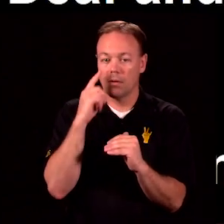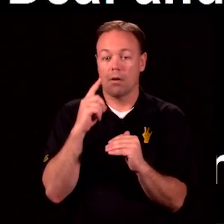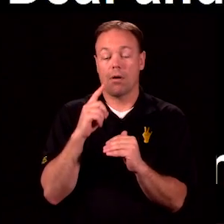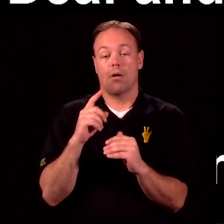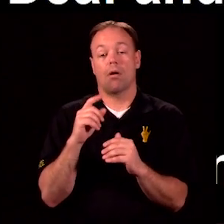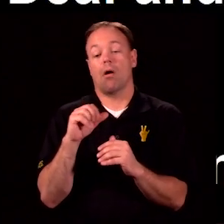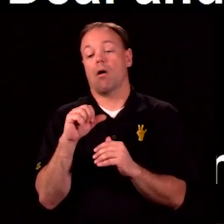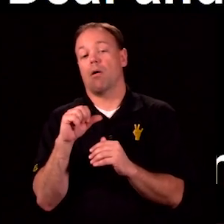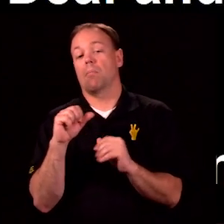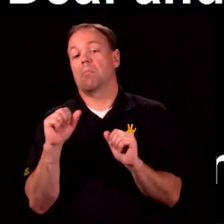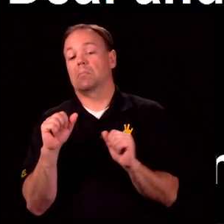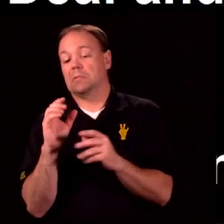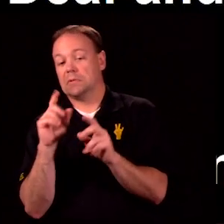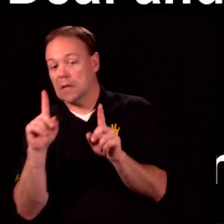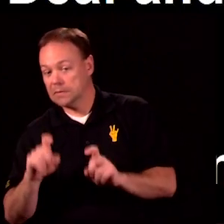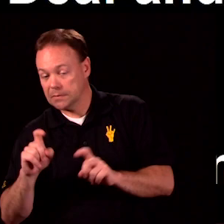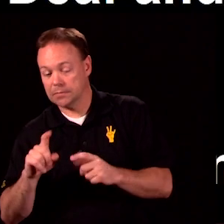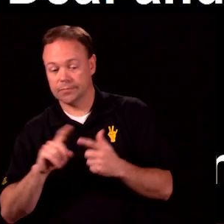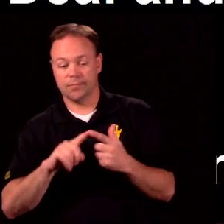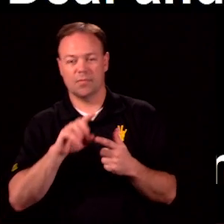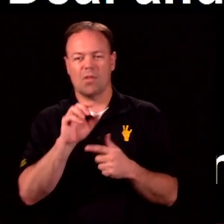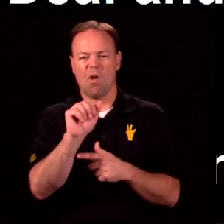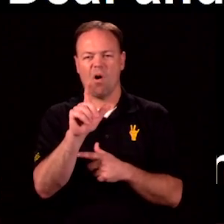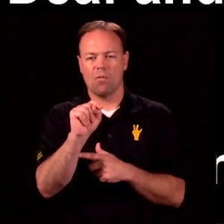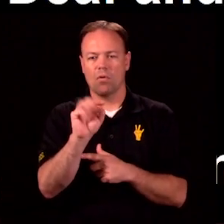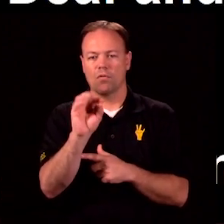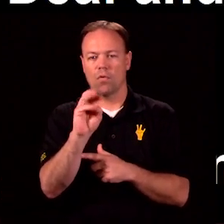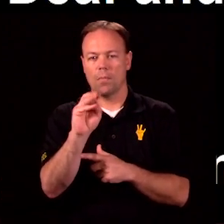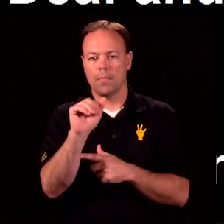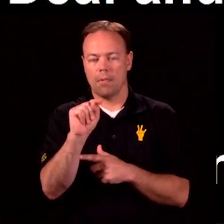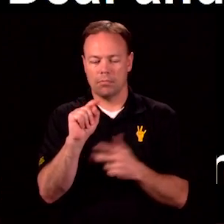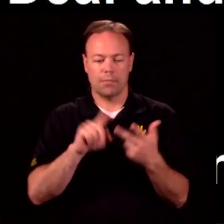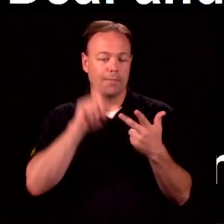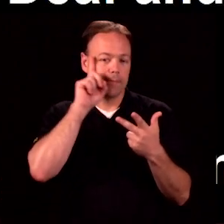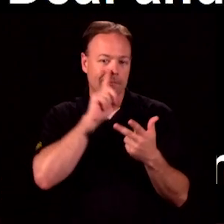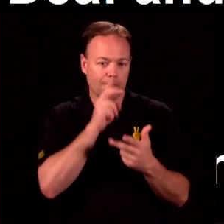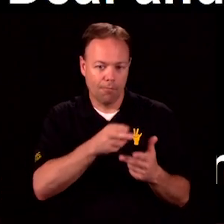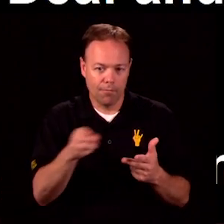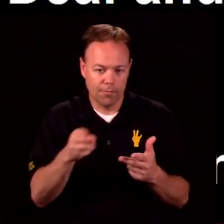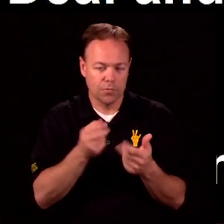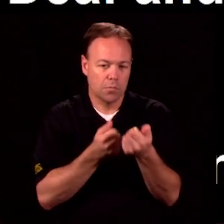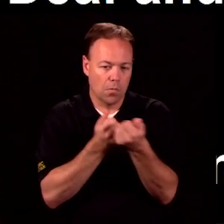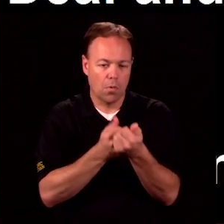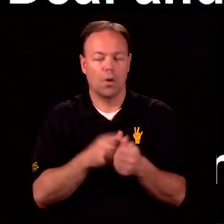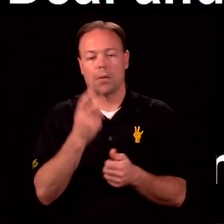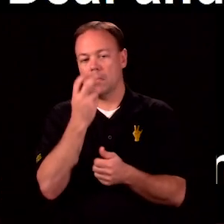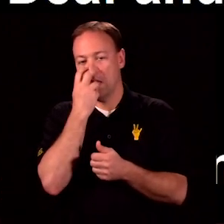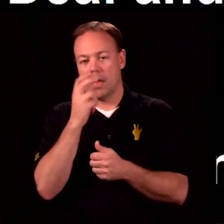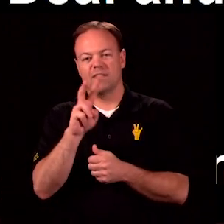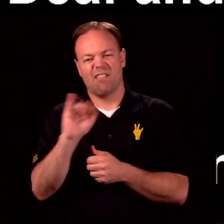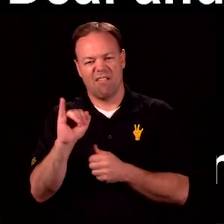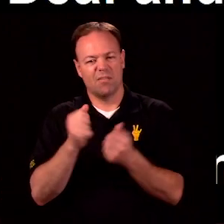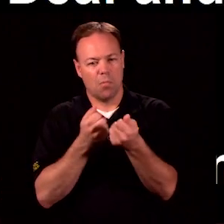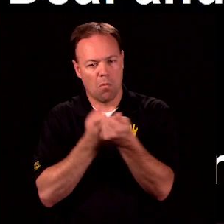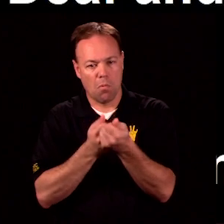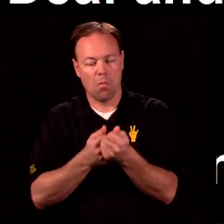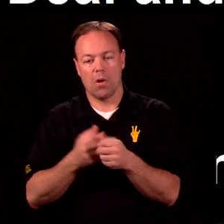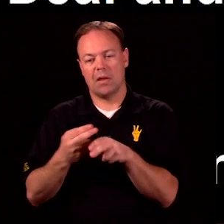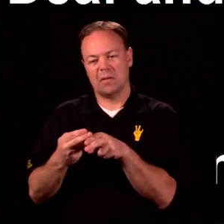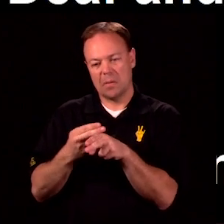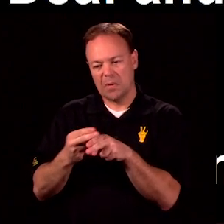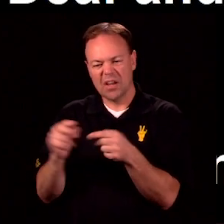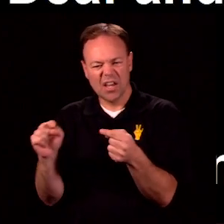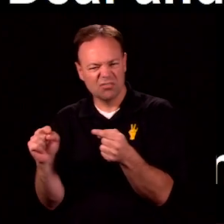testing, alternative format, deaf and hard of hearing support, blind and visually impaired support, temporary